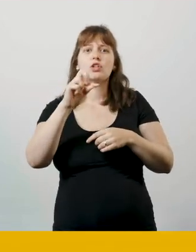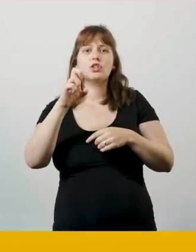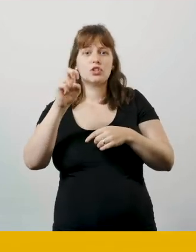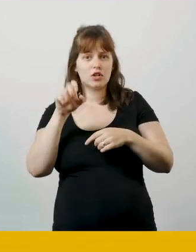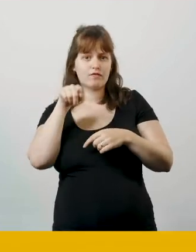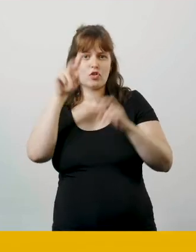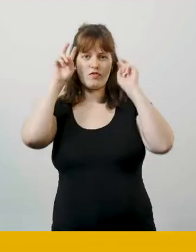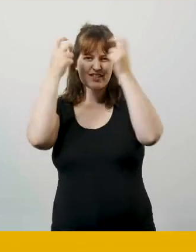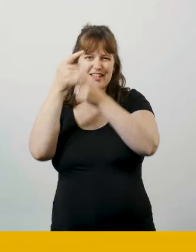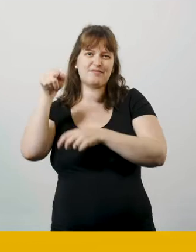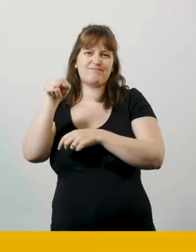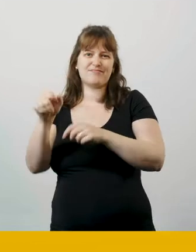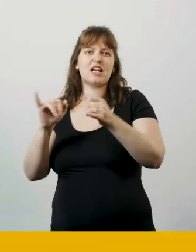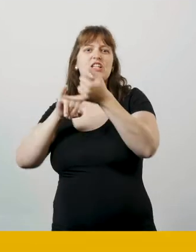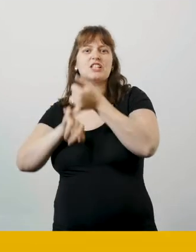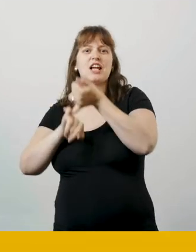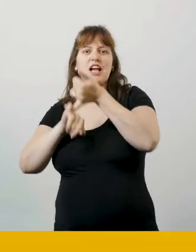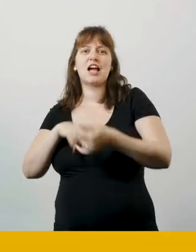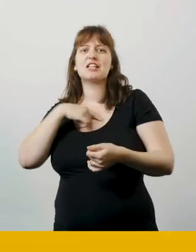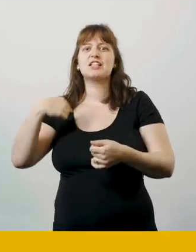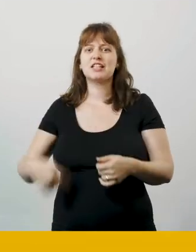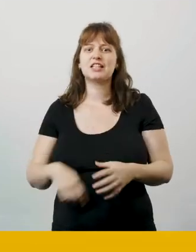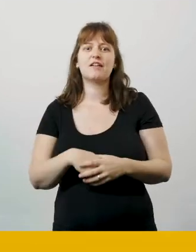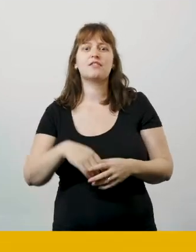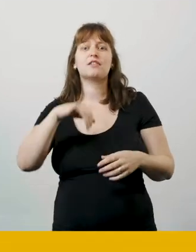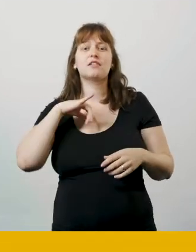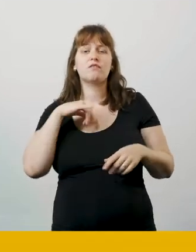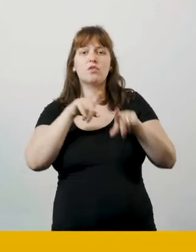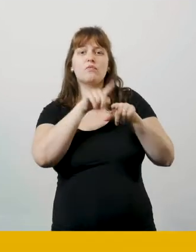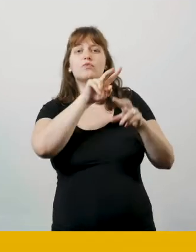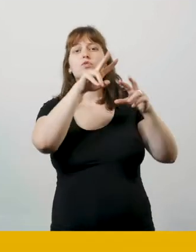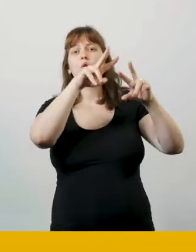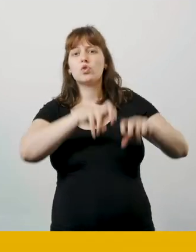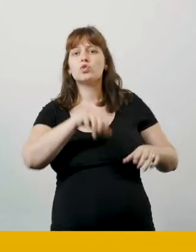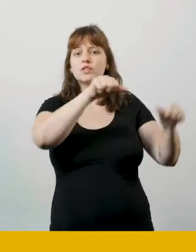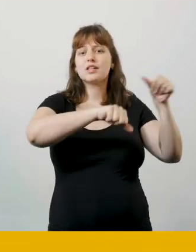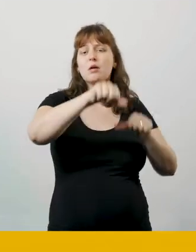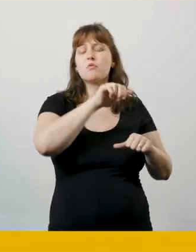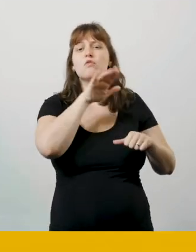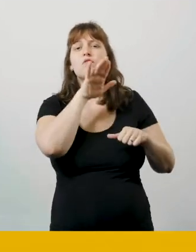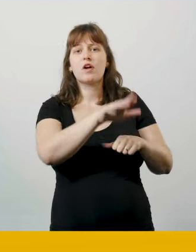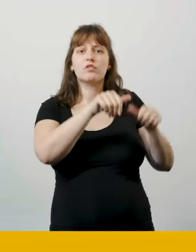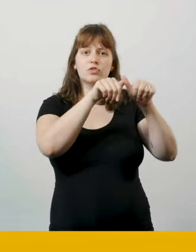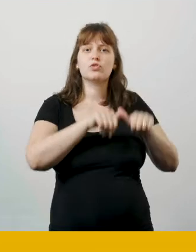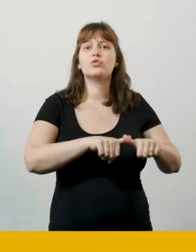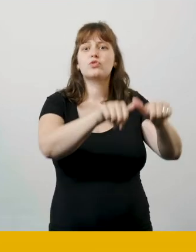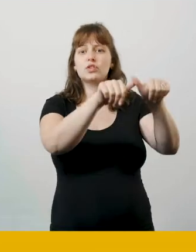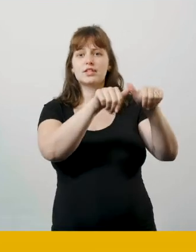China, and I direct the research lab for sustainable business and cultural bridge.